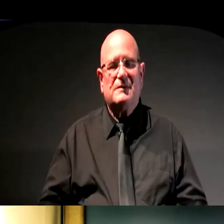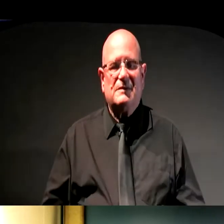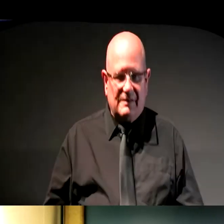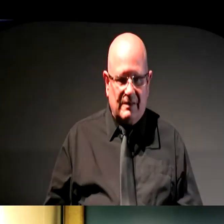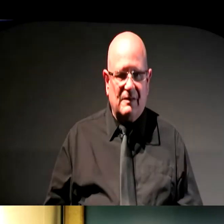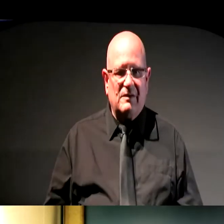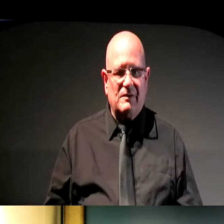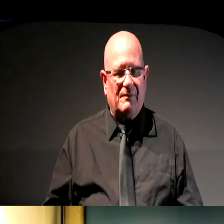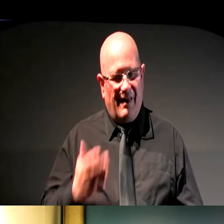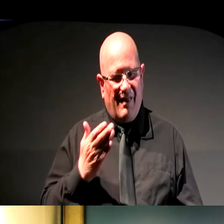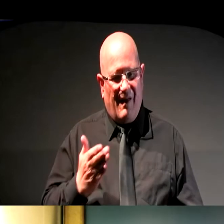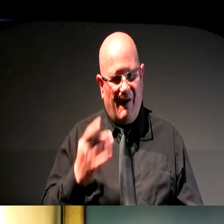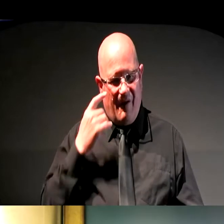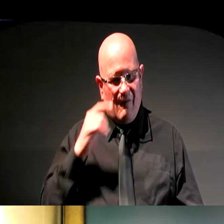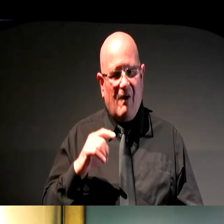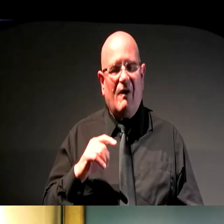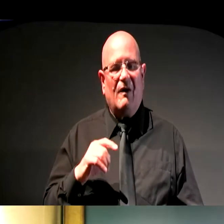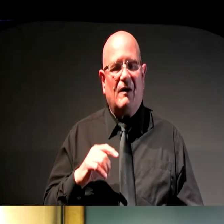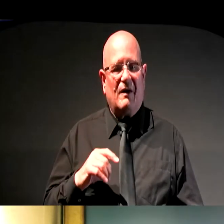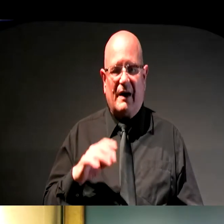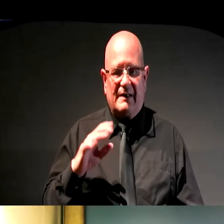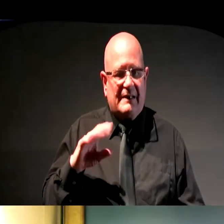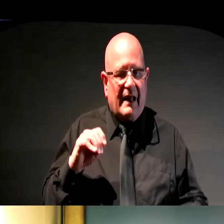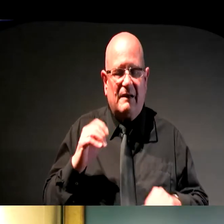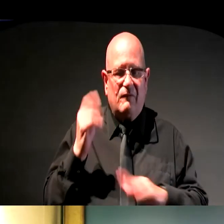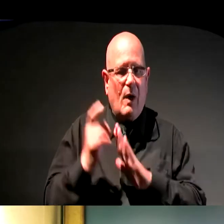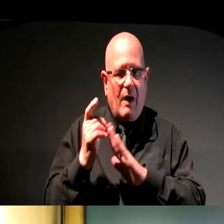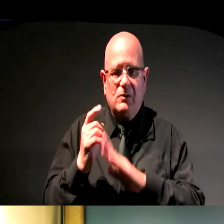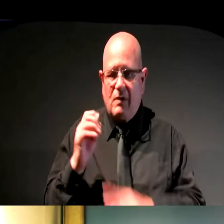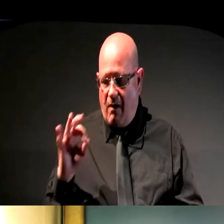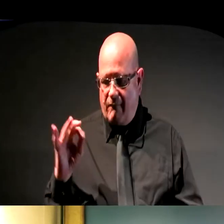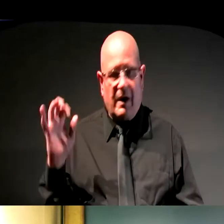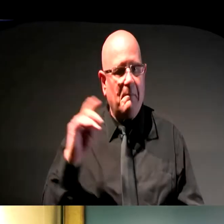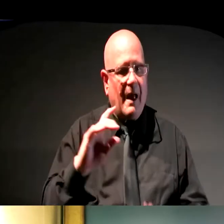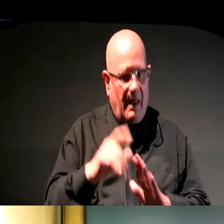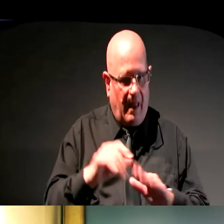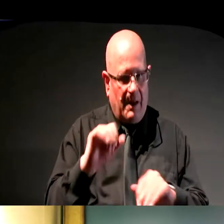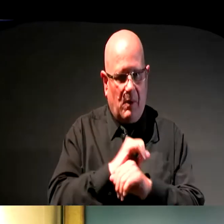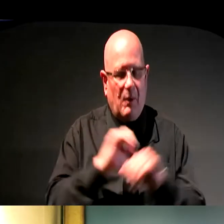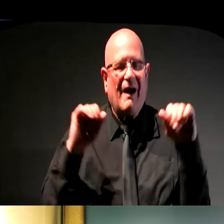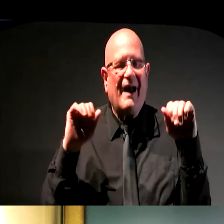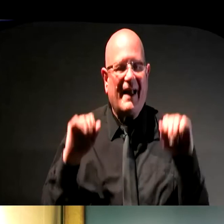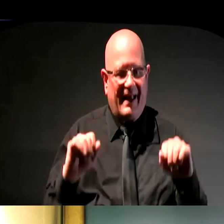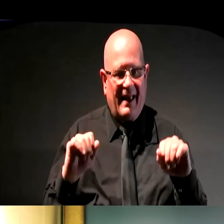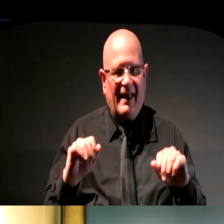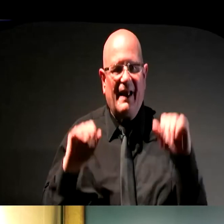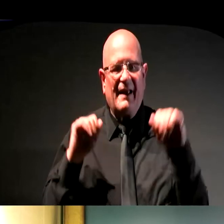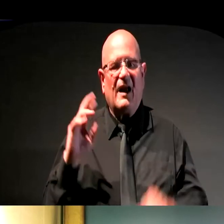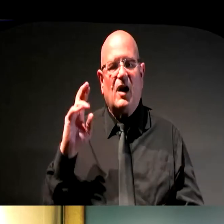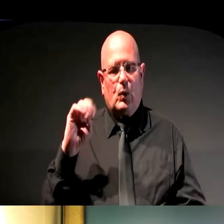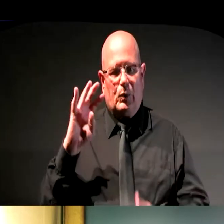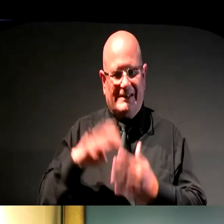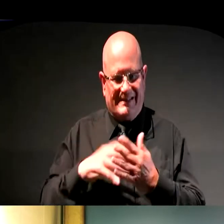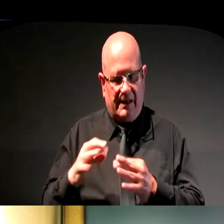there for, I can take a few hours off and come back later today and get my work done. I can, reschedule things so everything's